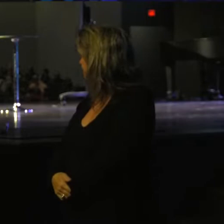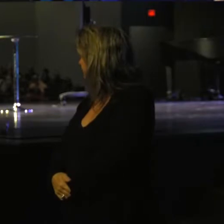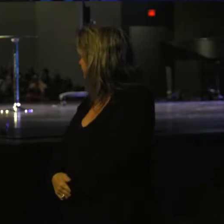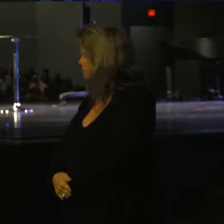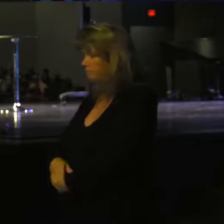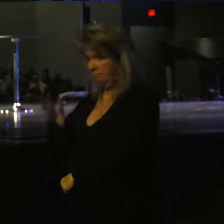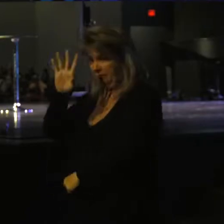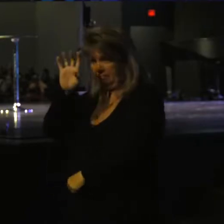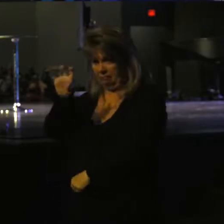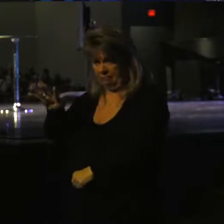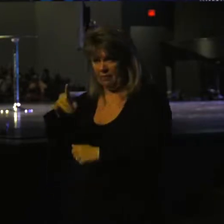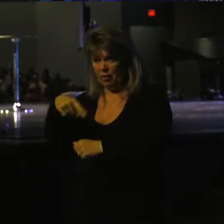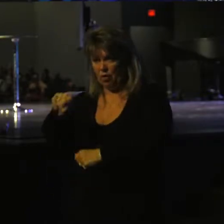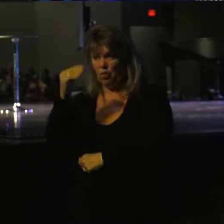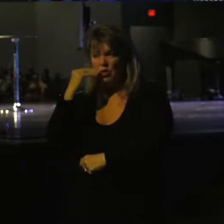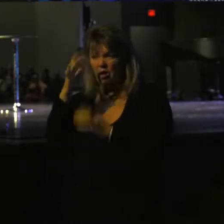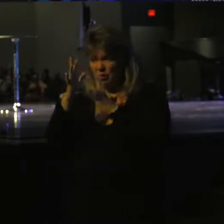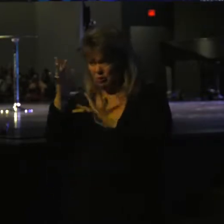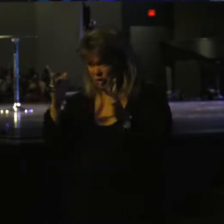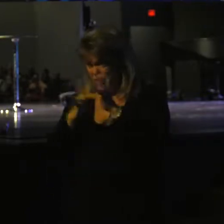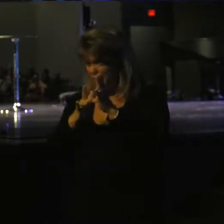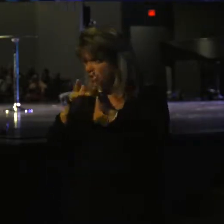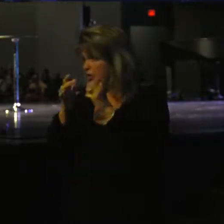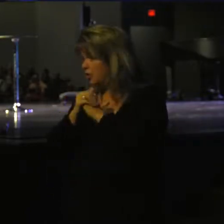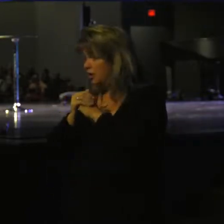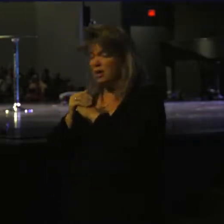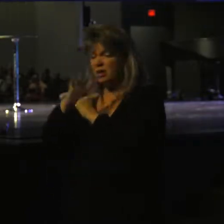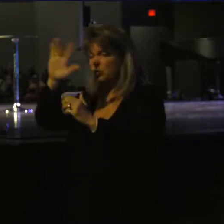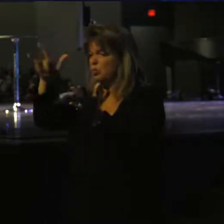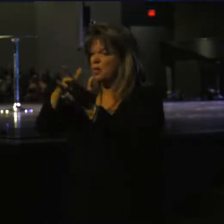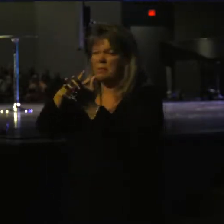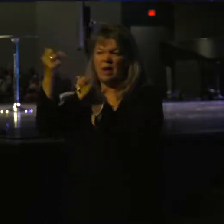Let me ask you something. Did you know that Jesus was in the midst of all this?